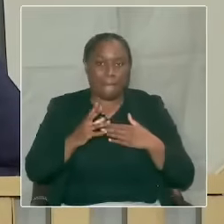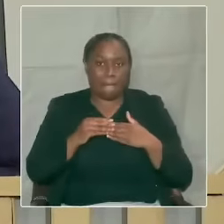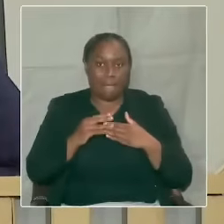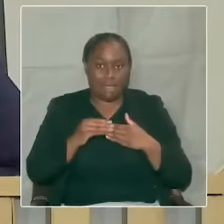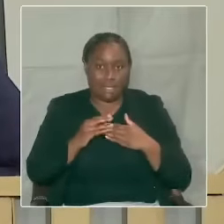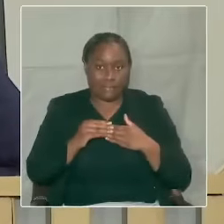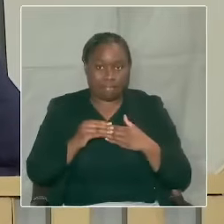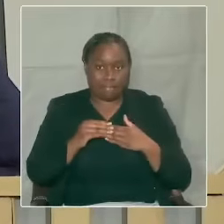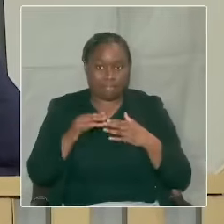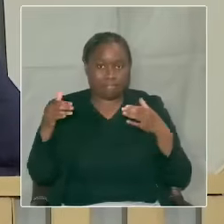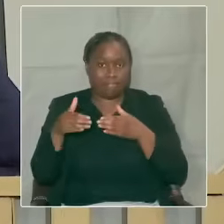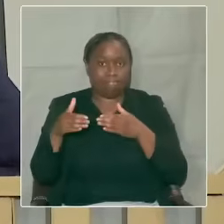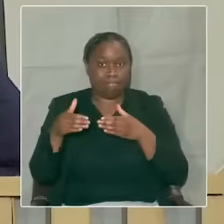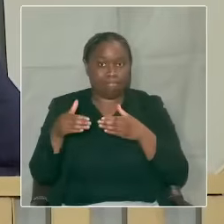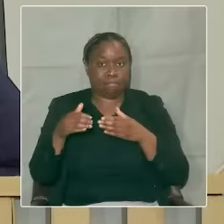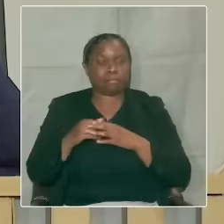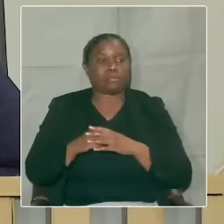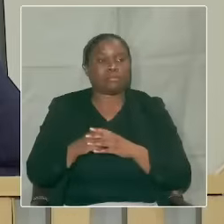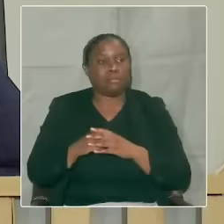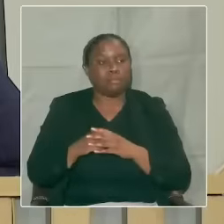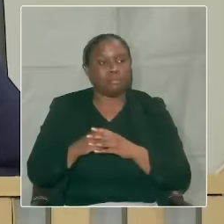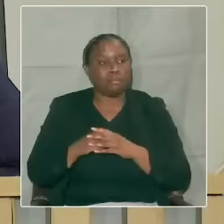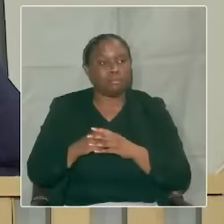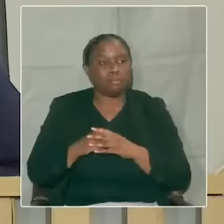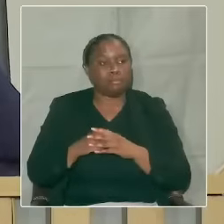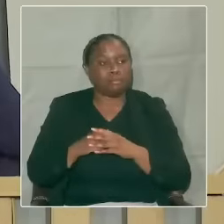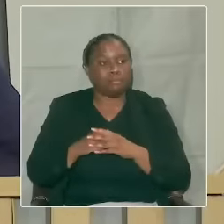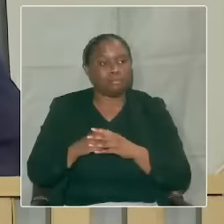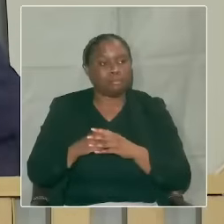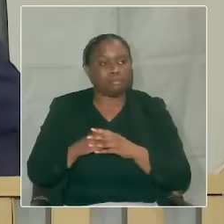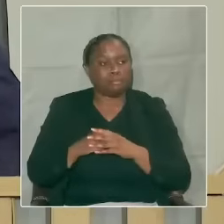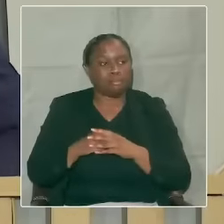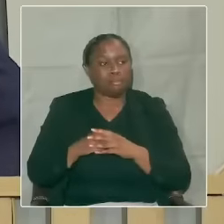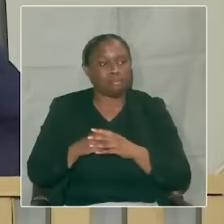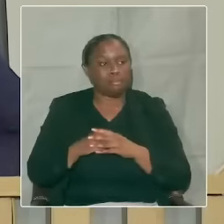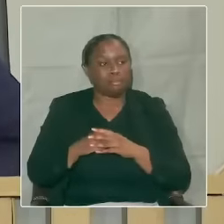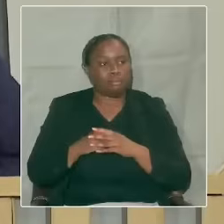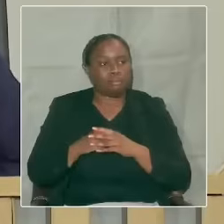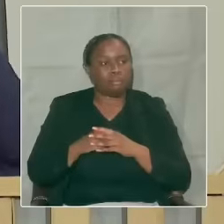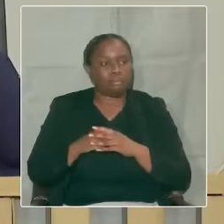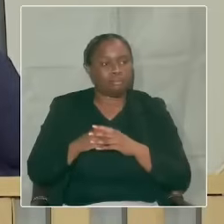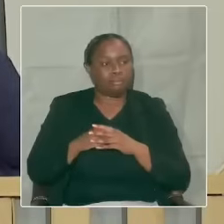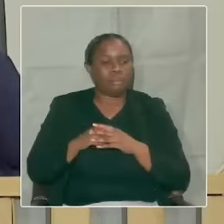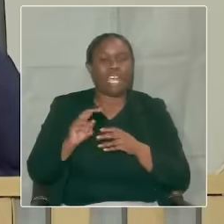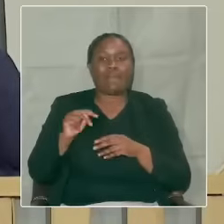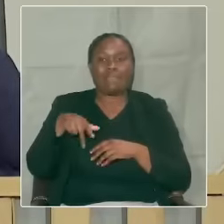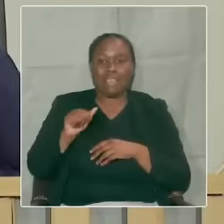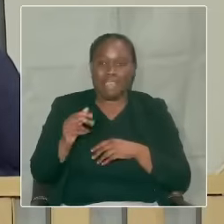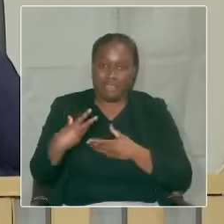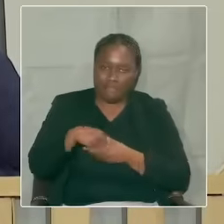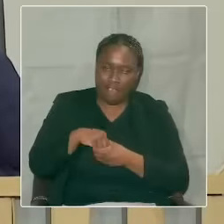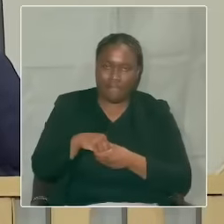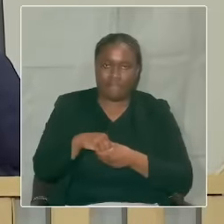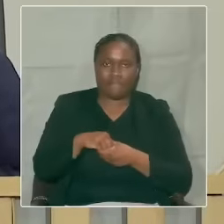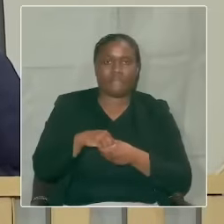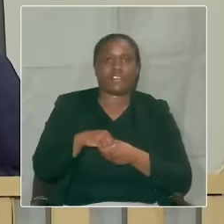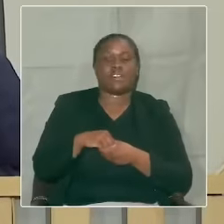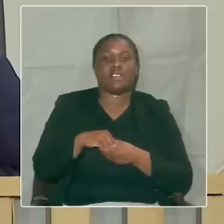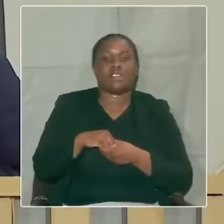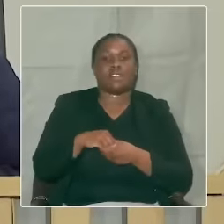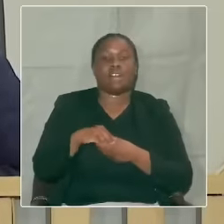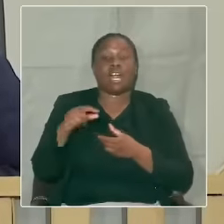also the team then later as we had the National Prosecuting Authority as part of the steering